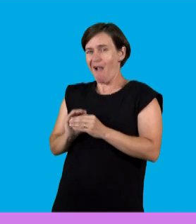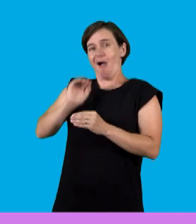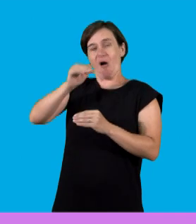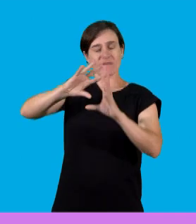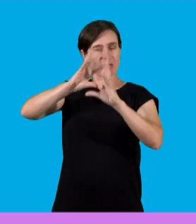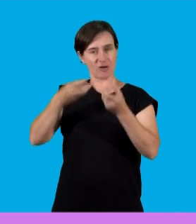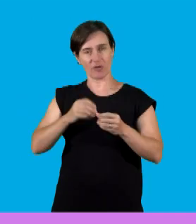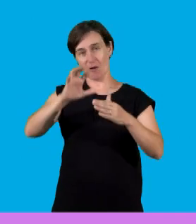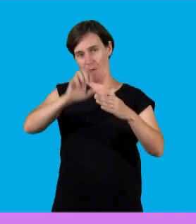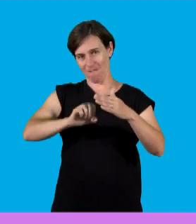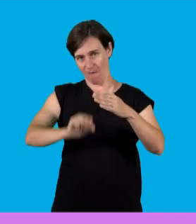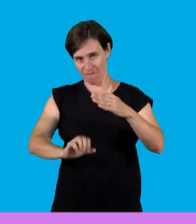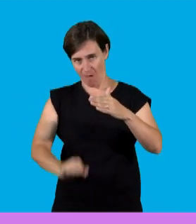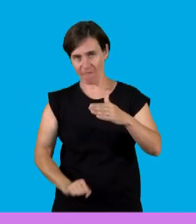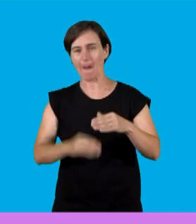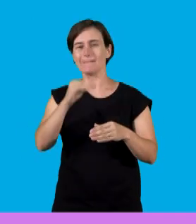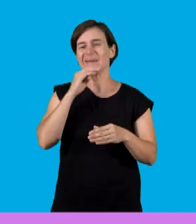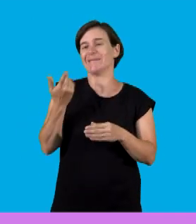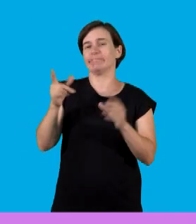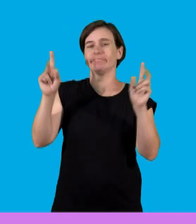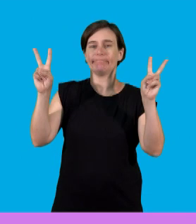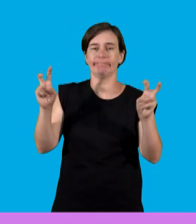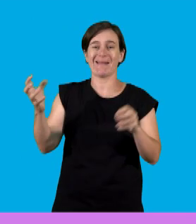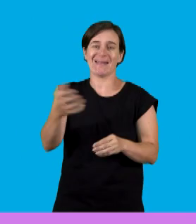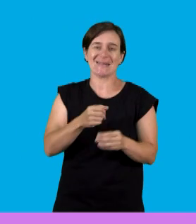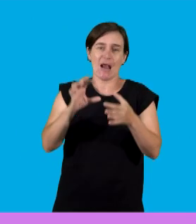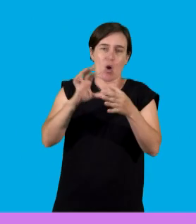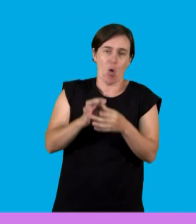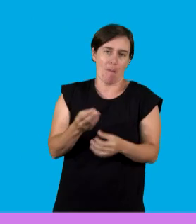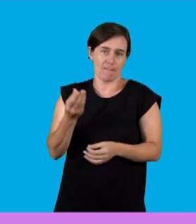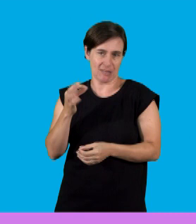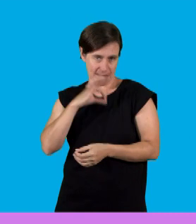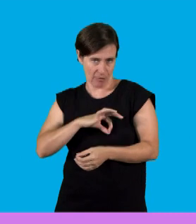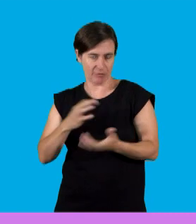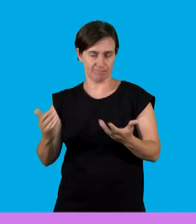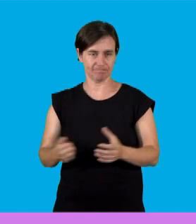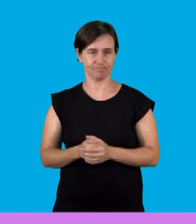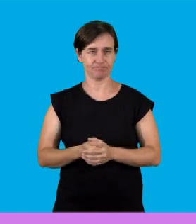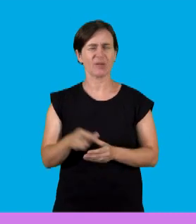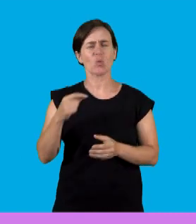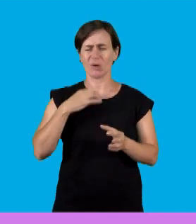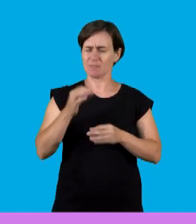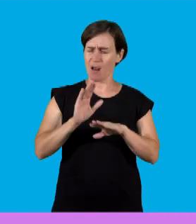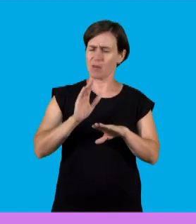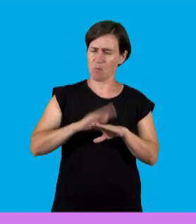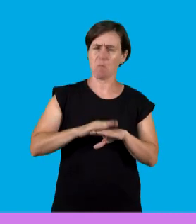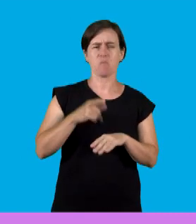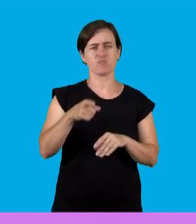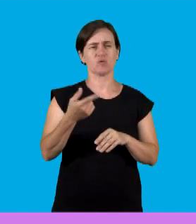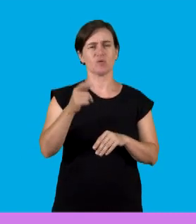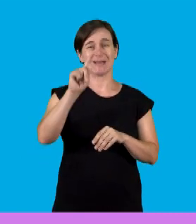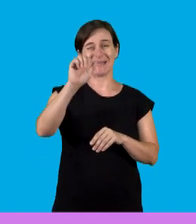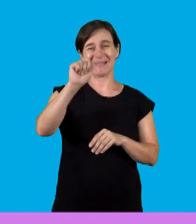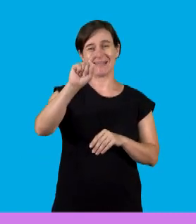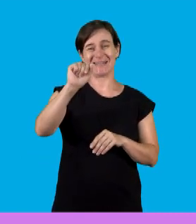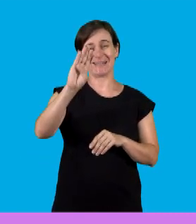deductions, right? And it's also known as your take-home salary. We've spoken to lengths about taxable income, right? So that's the